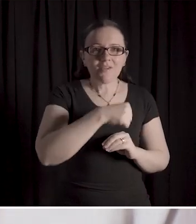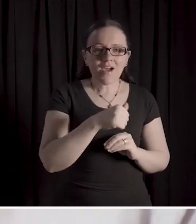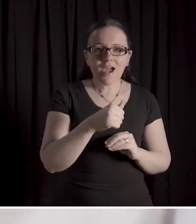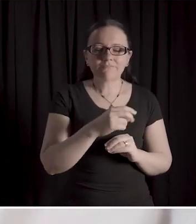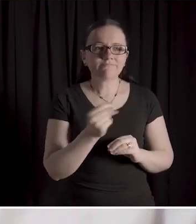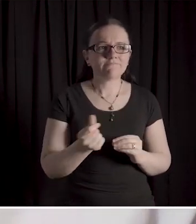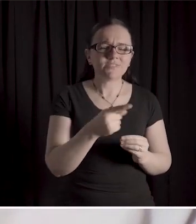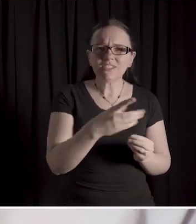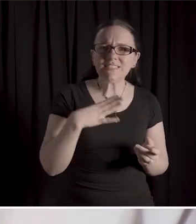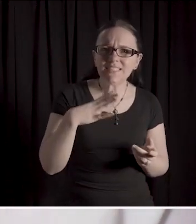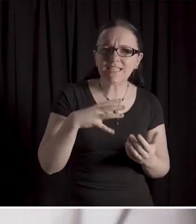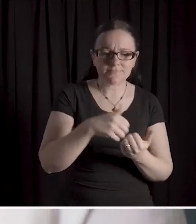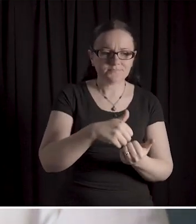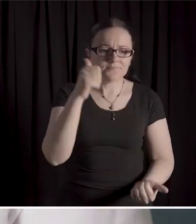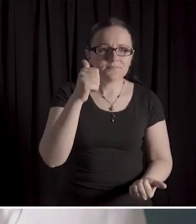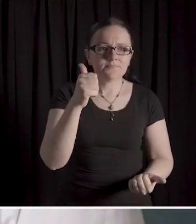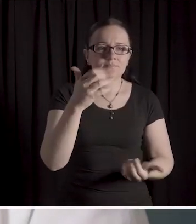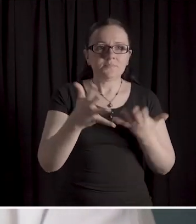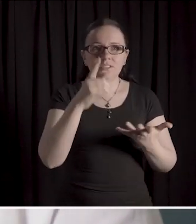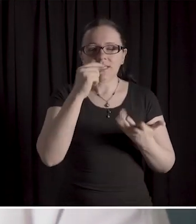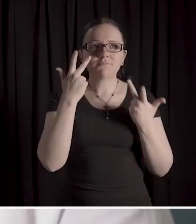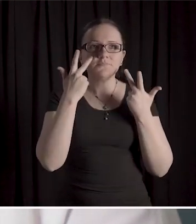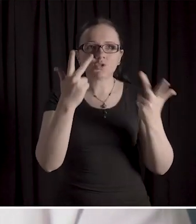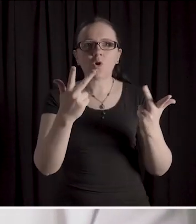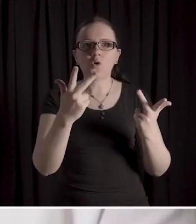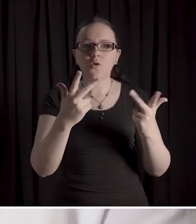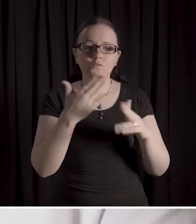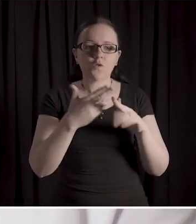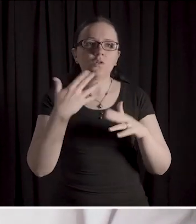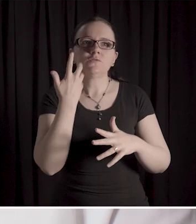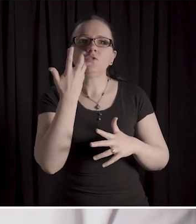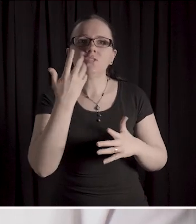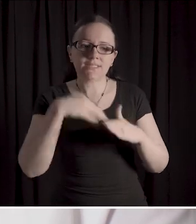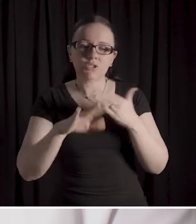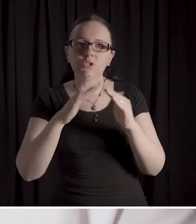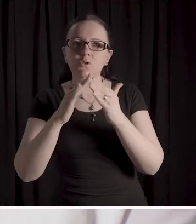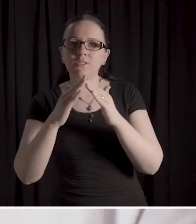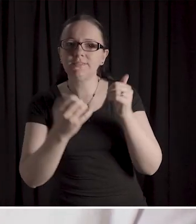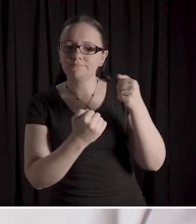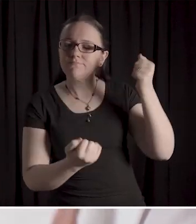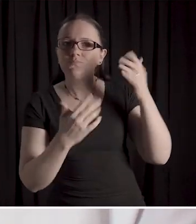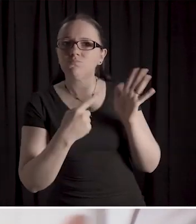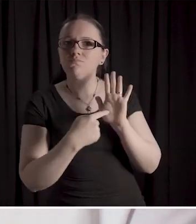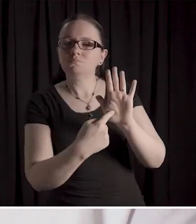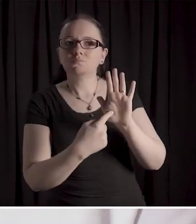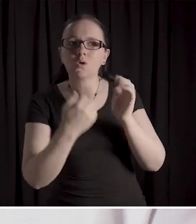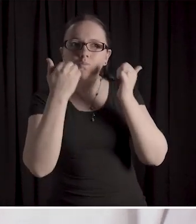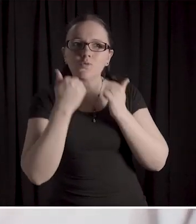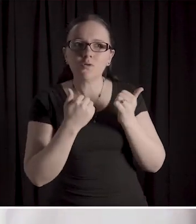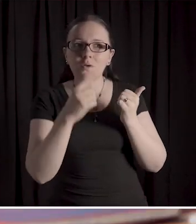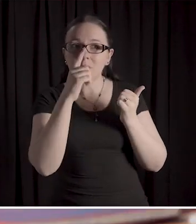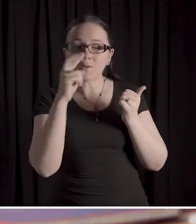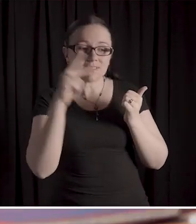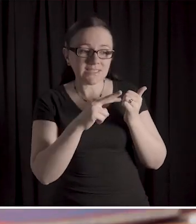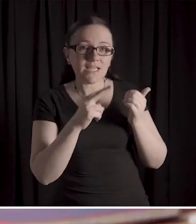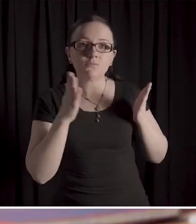sassy, and she really needs that credential to really take that forward into community so that they can see past